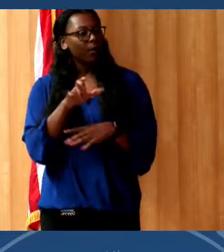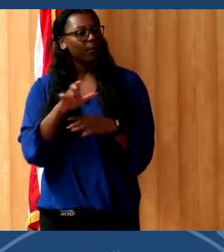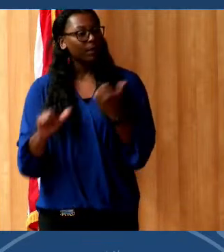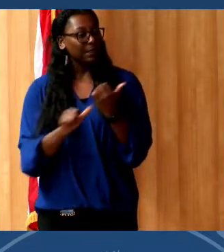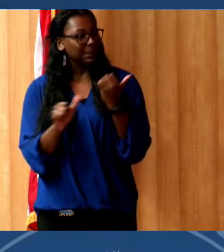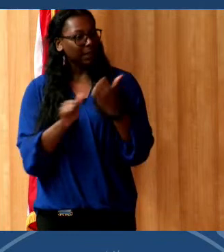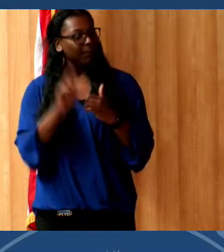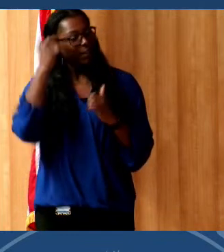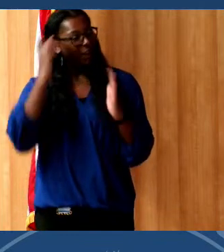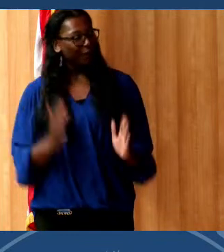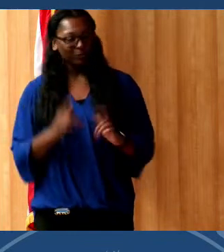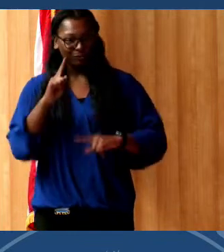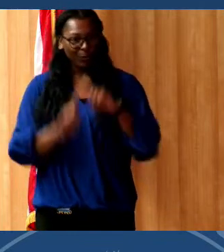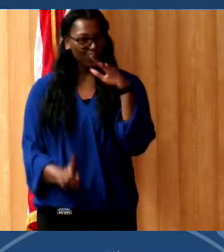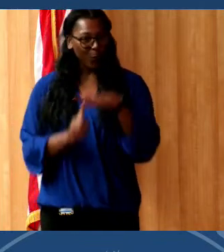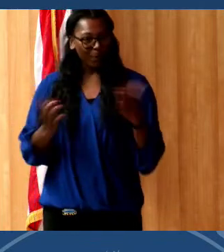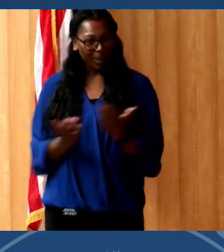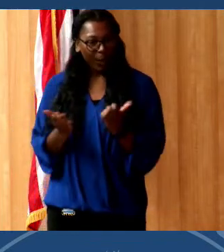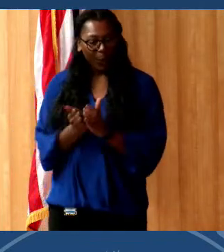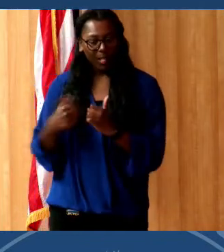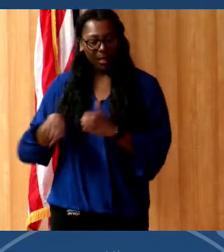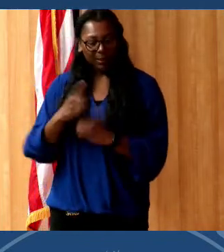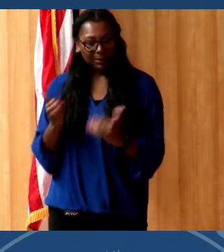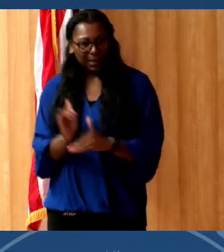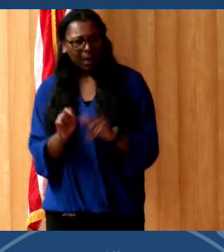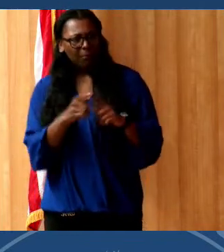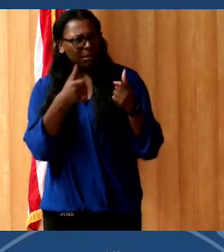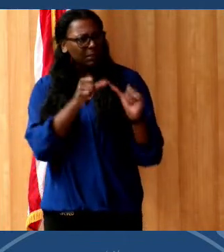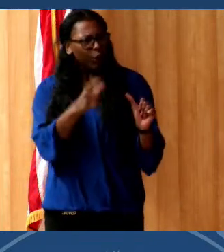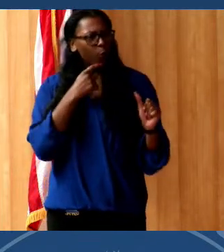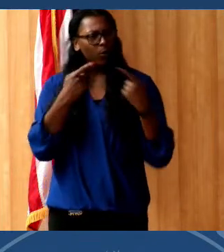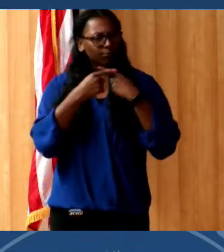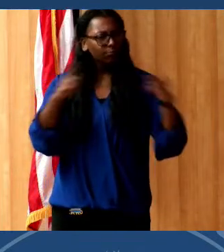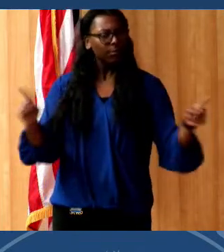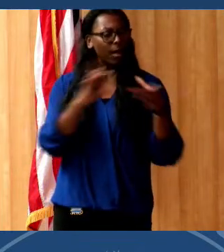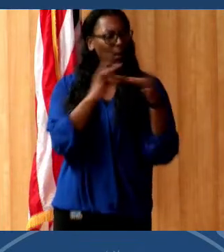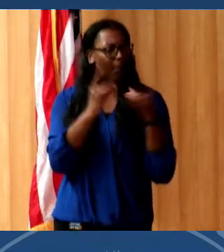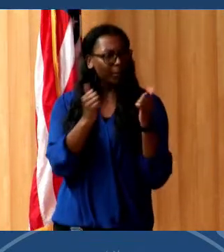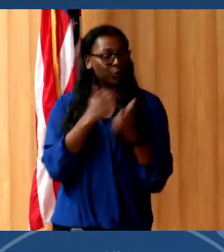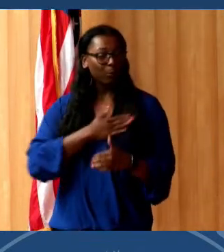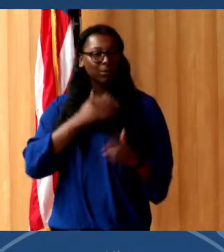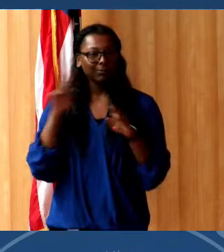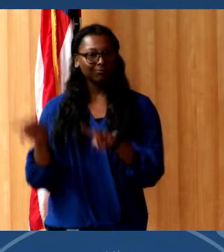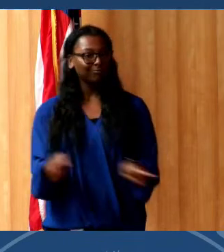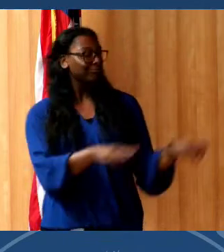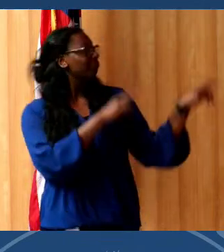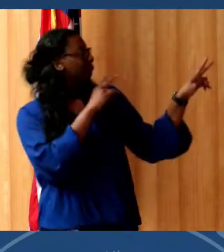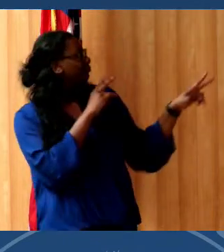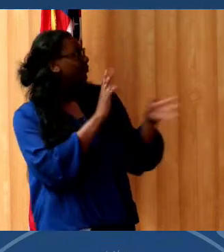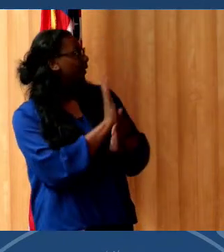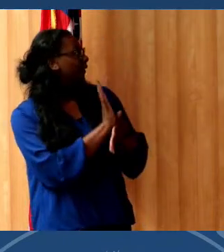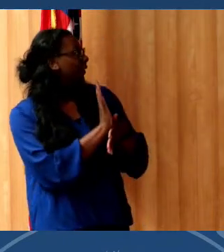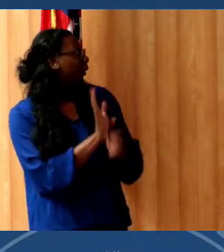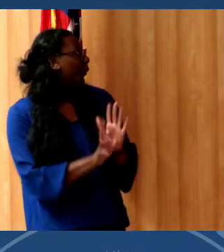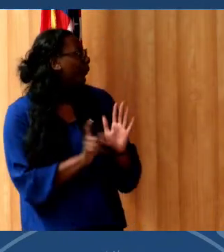to attend tonight and still wanted to send you a message. So please direct your attention to the screen.